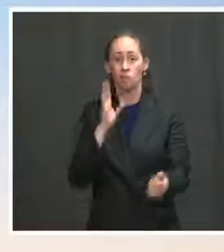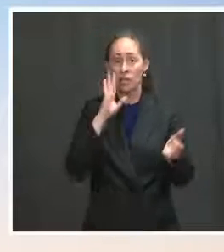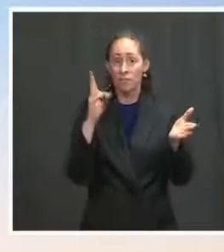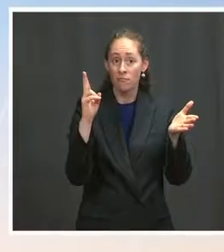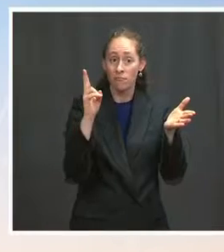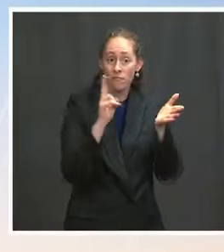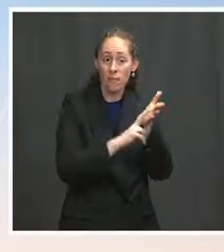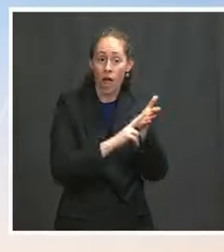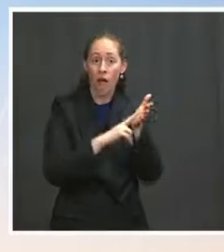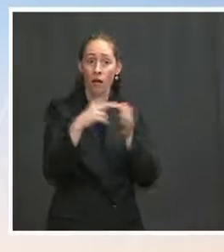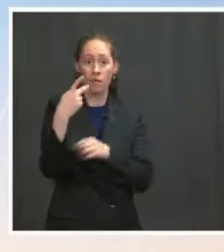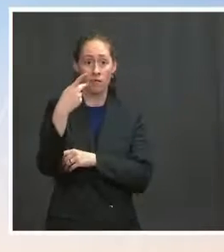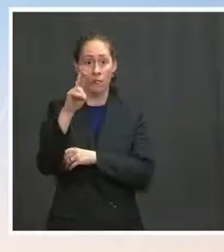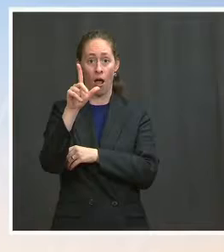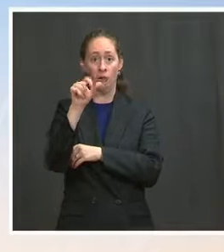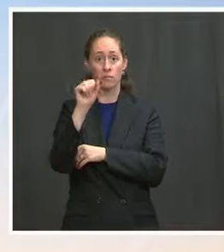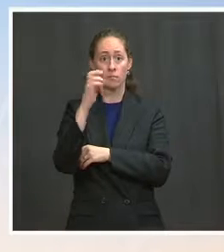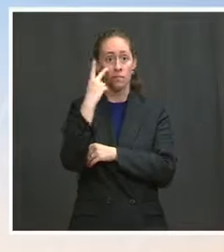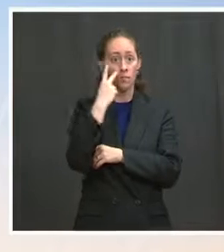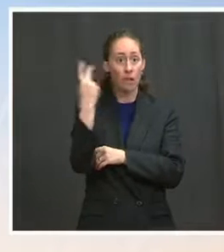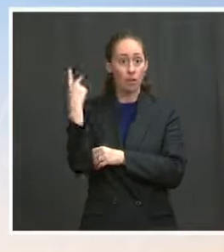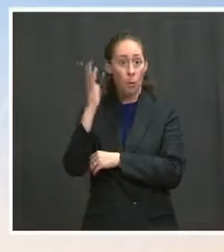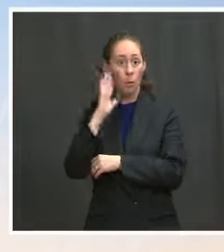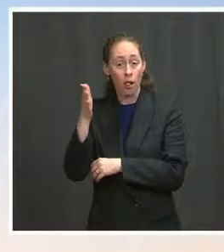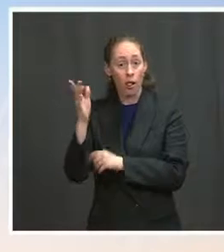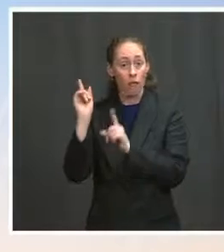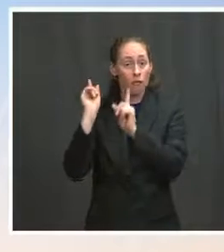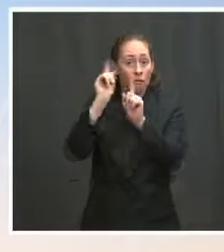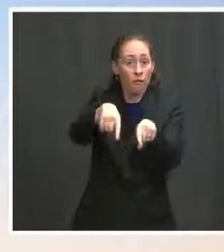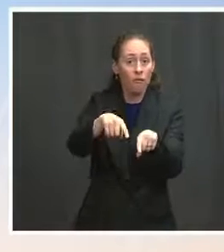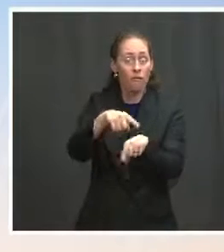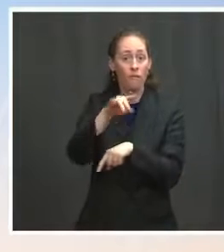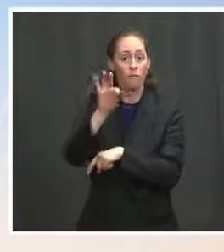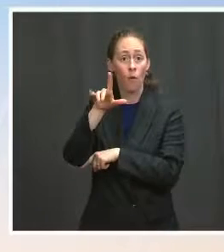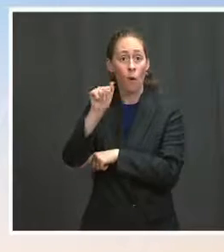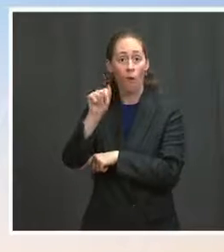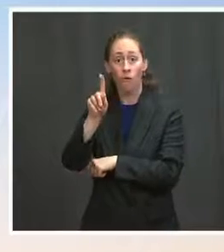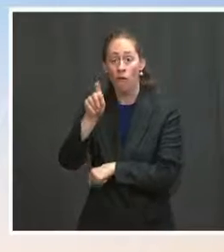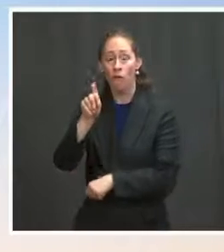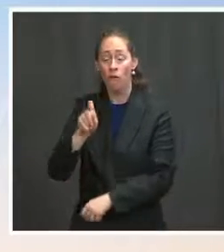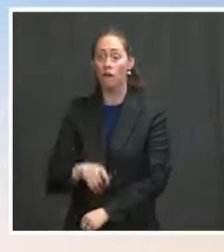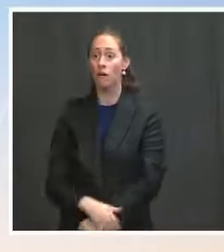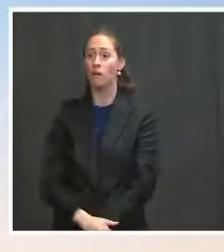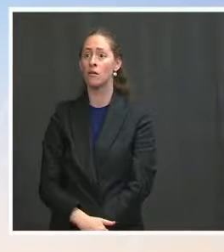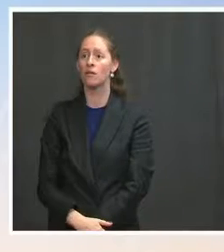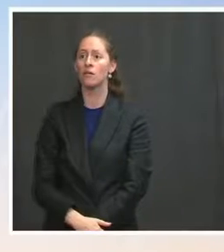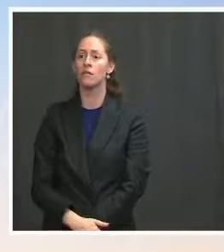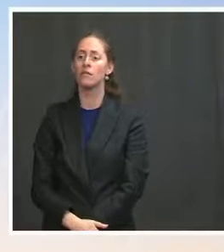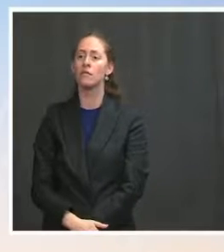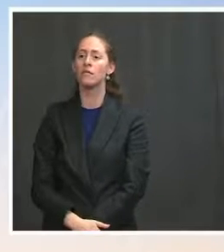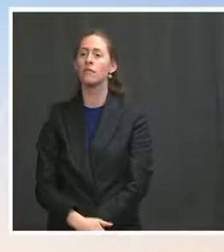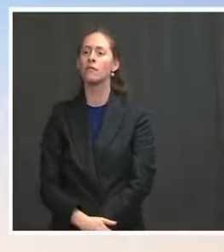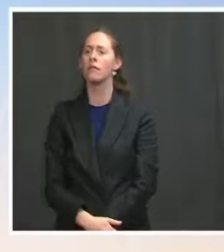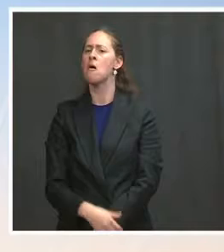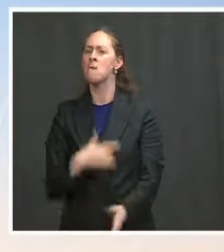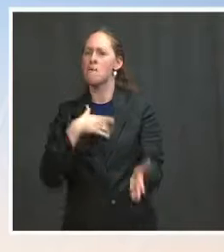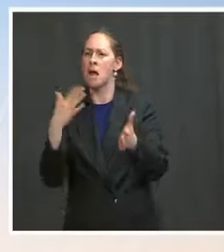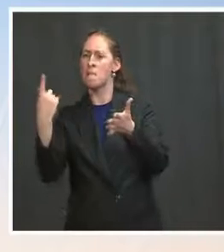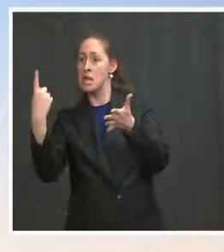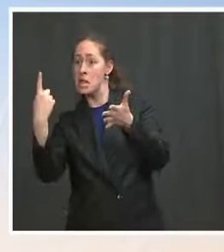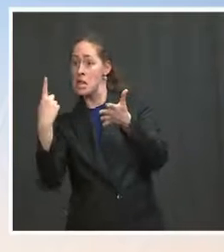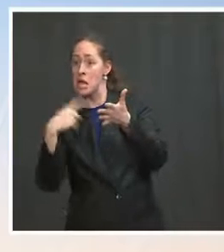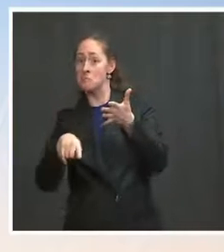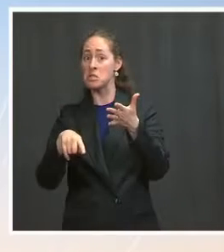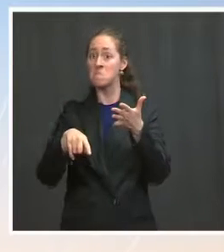to preview in terms of travel beyond next week. We don't work too far ahead in planning around these parts, but certainly the fact that he's signing